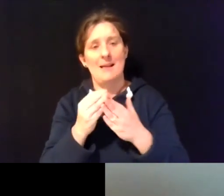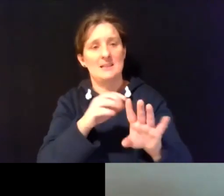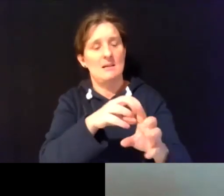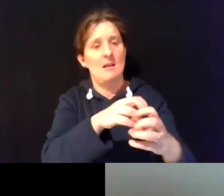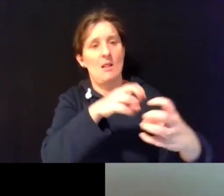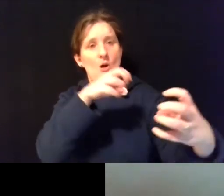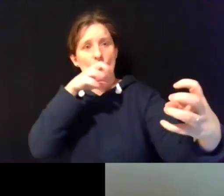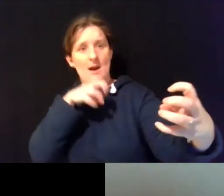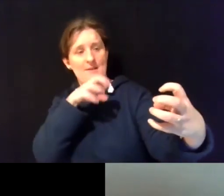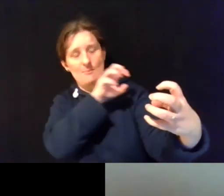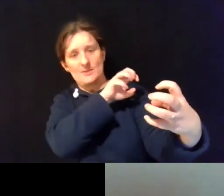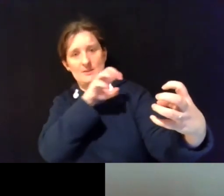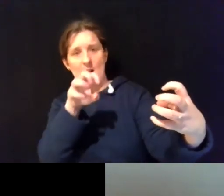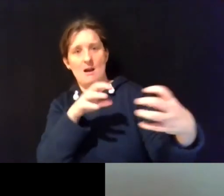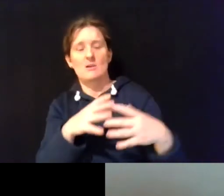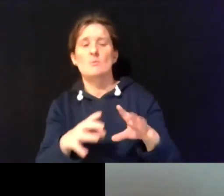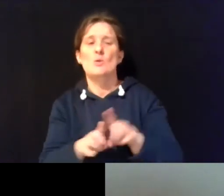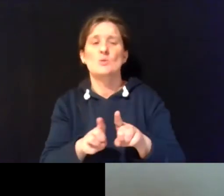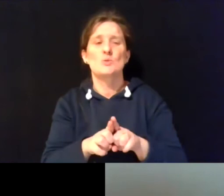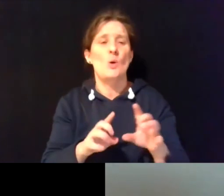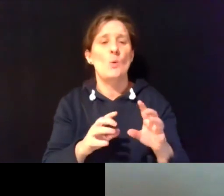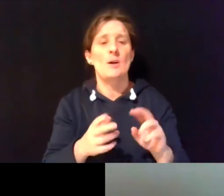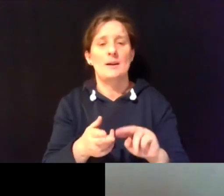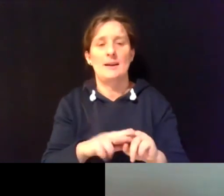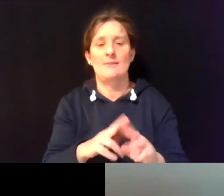But same with the wobble. The wobble is less if